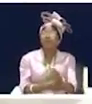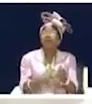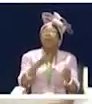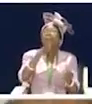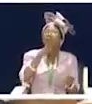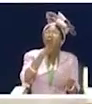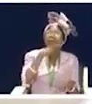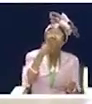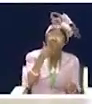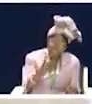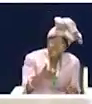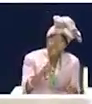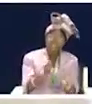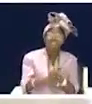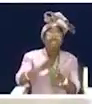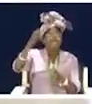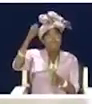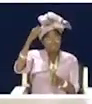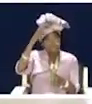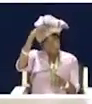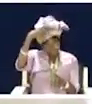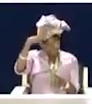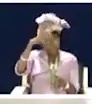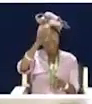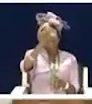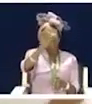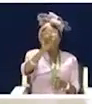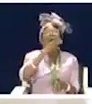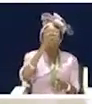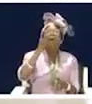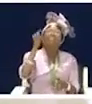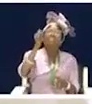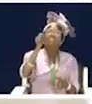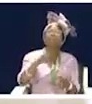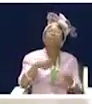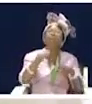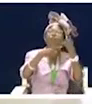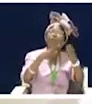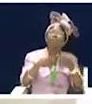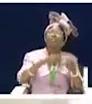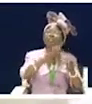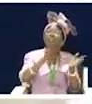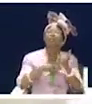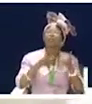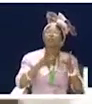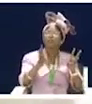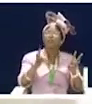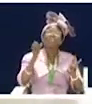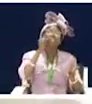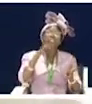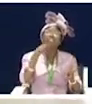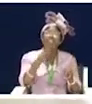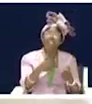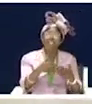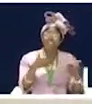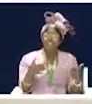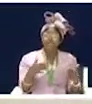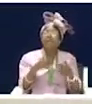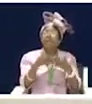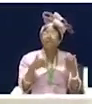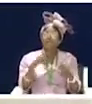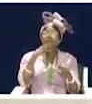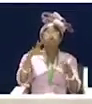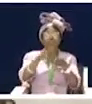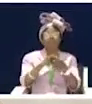Mama's name is Grace Ayola. Her testimony goes thus. She said before she joined